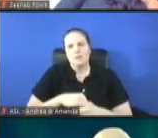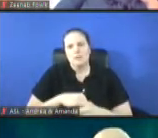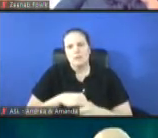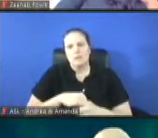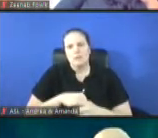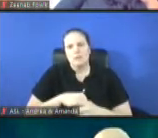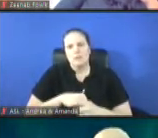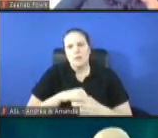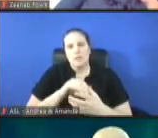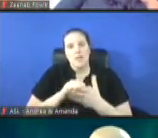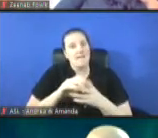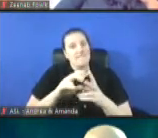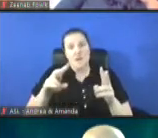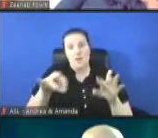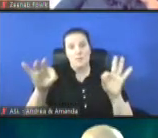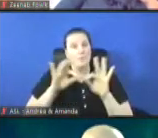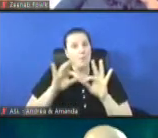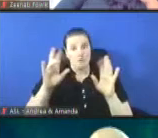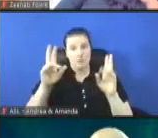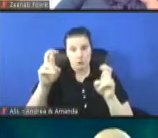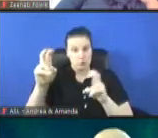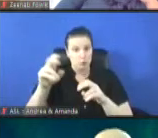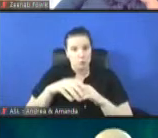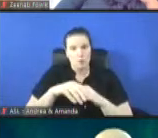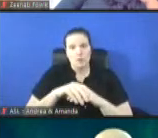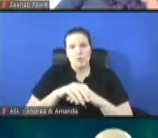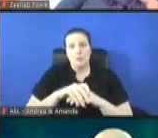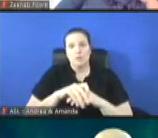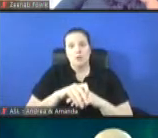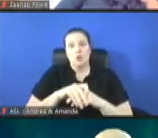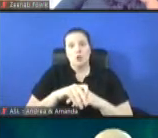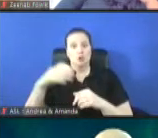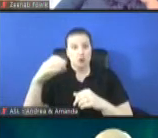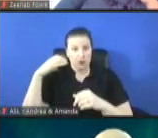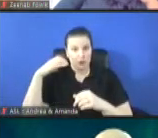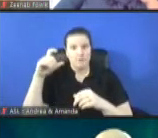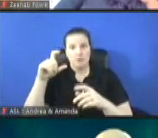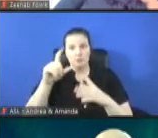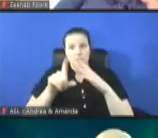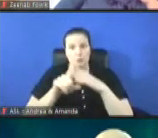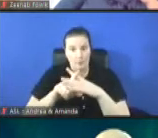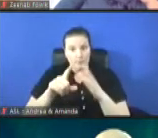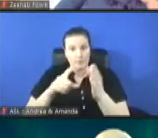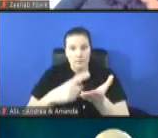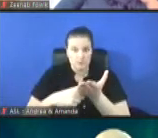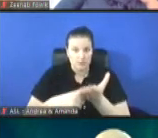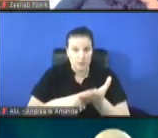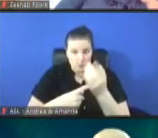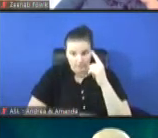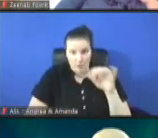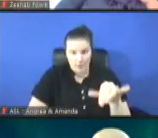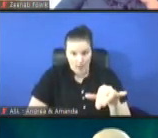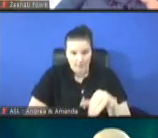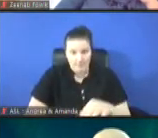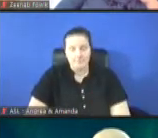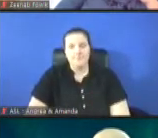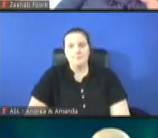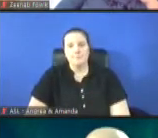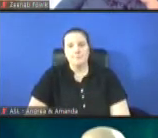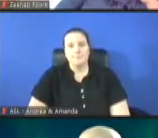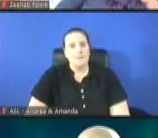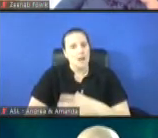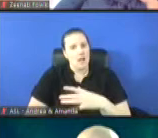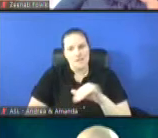very important issue, something that the chief needs to be present at this discussion for. I, like Ann, am